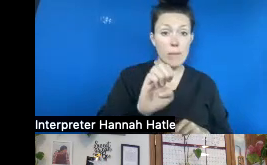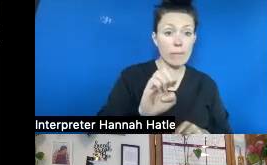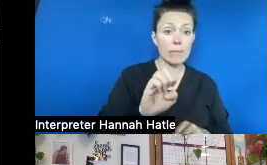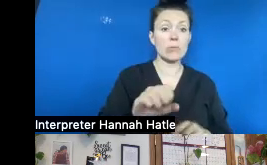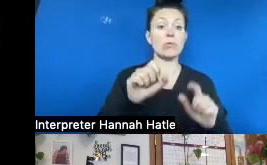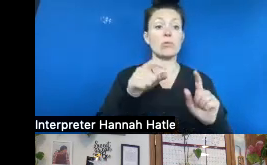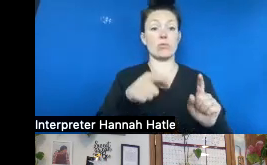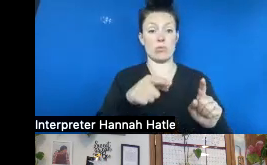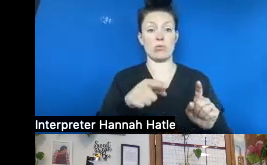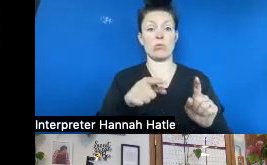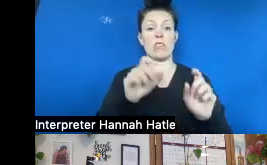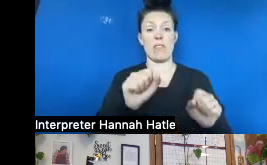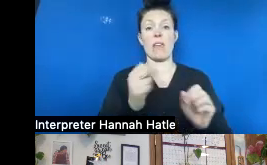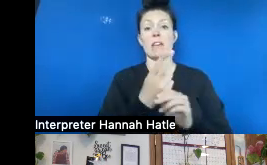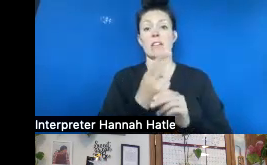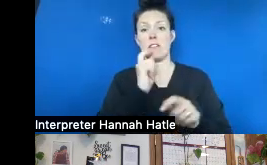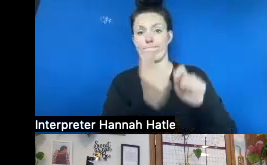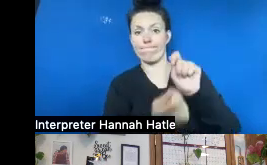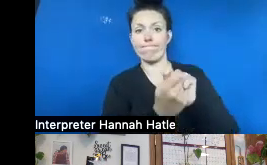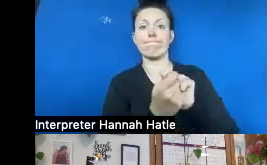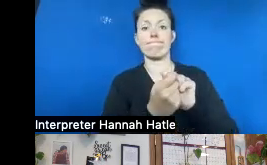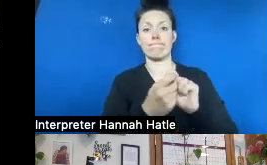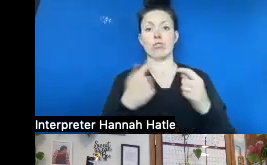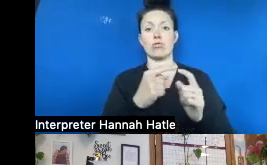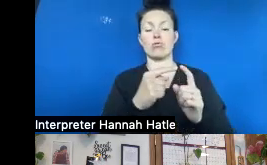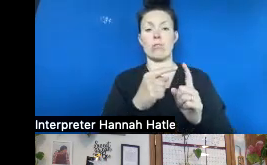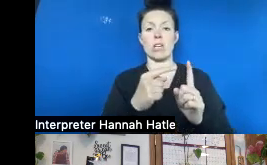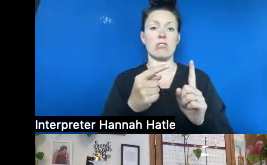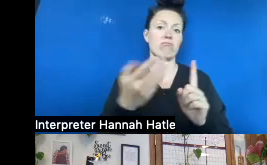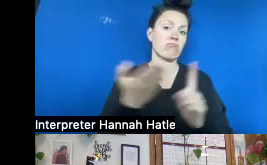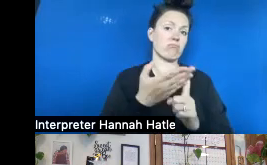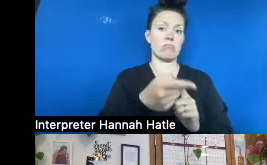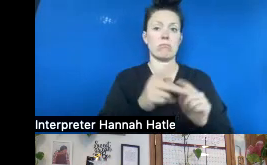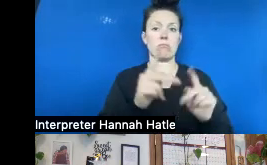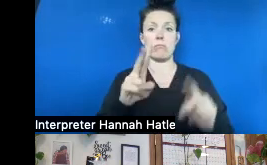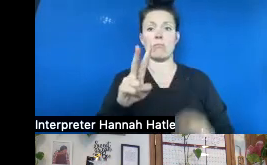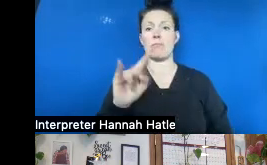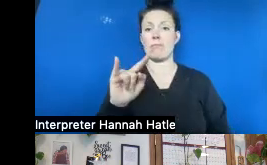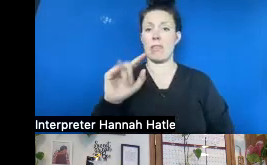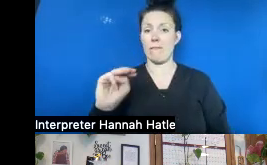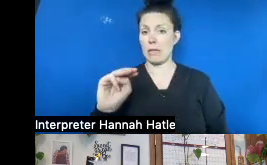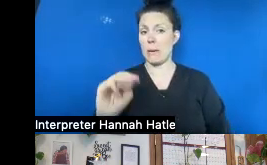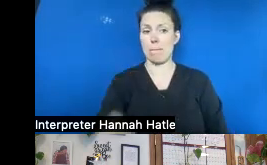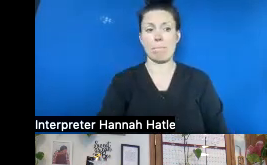of manipulation and violence. Also could have